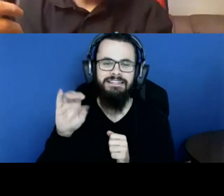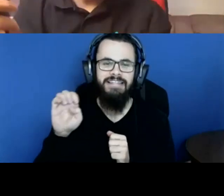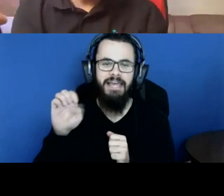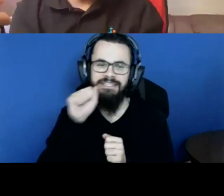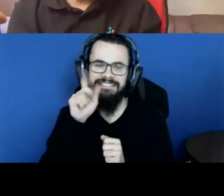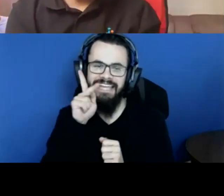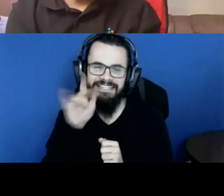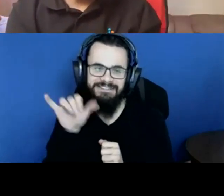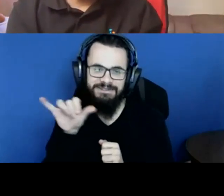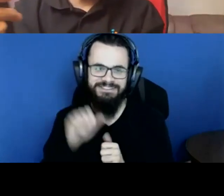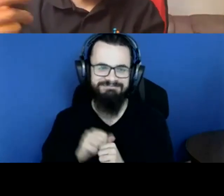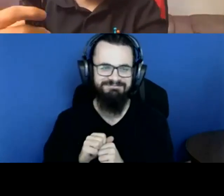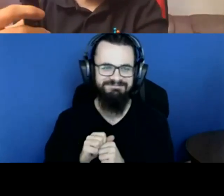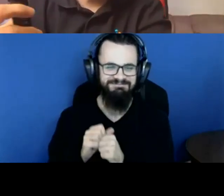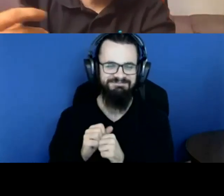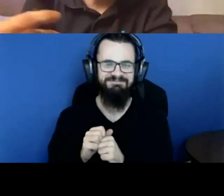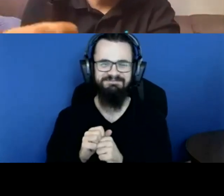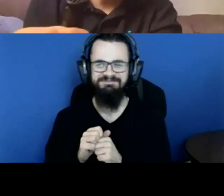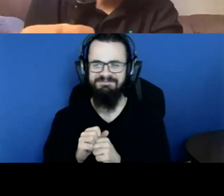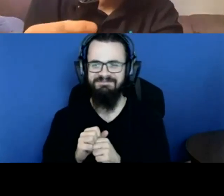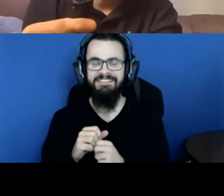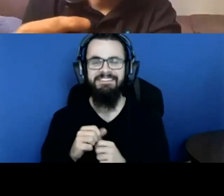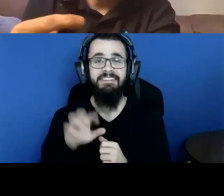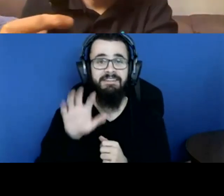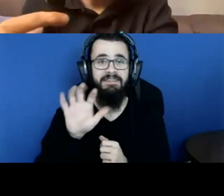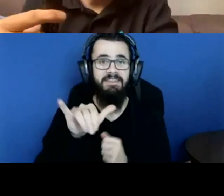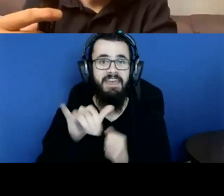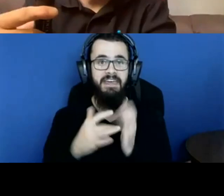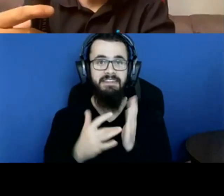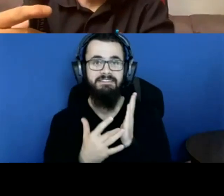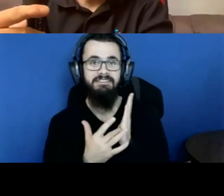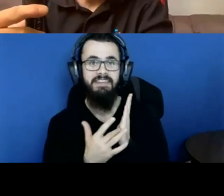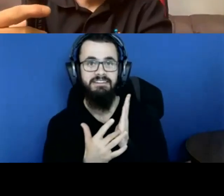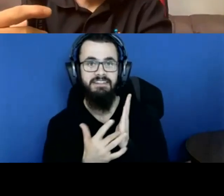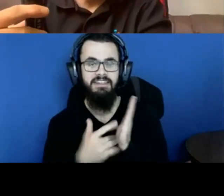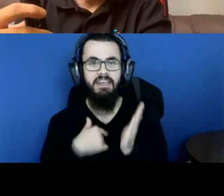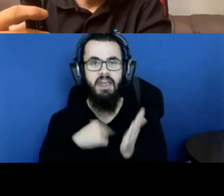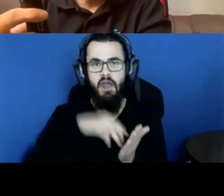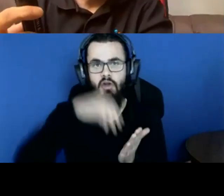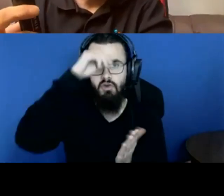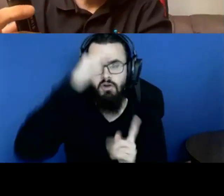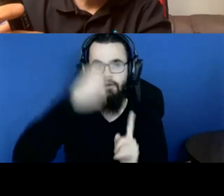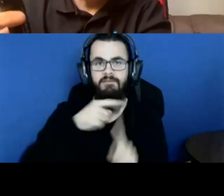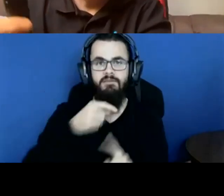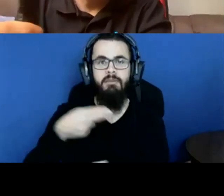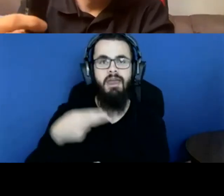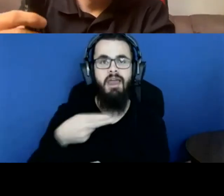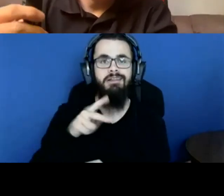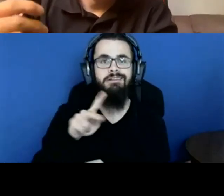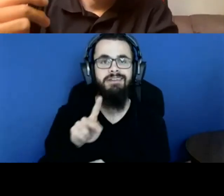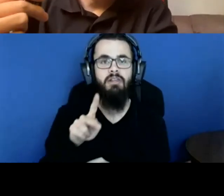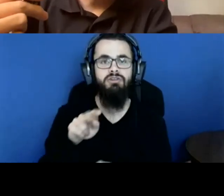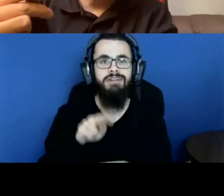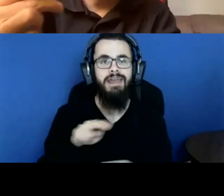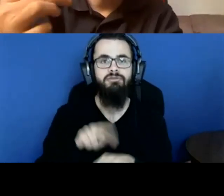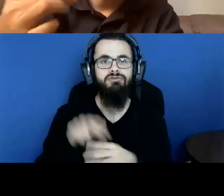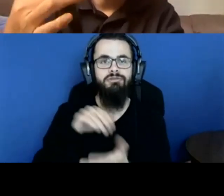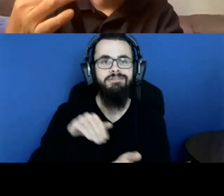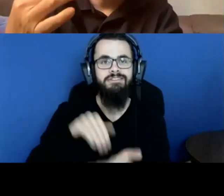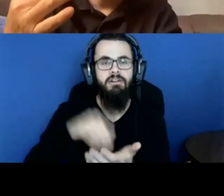snacks. I learned the technique when I was in Helen Keller National Center for the Deaf Blind,